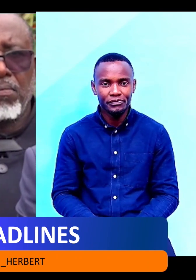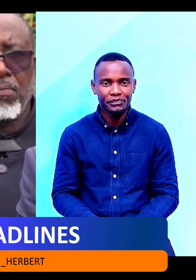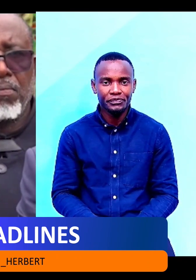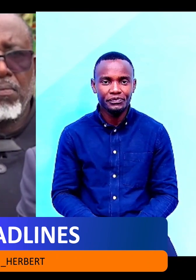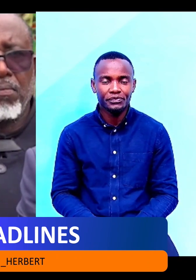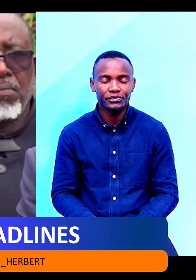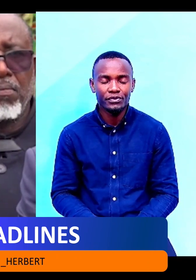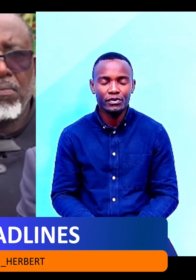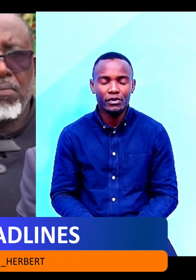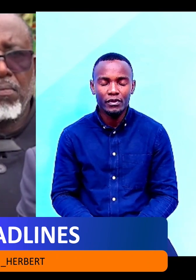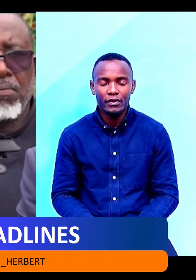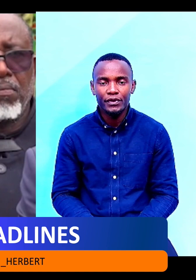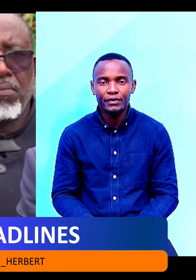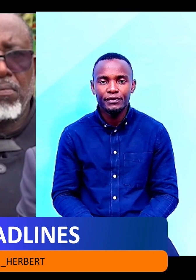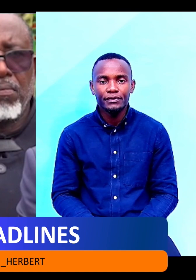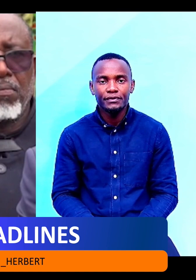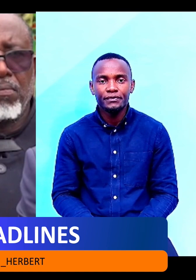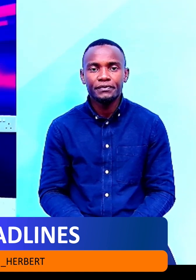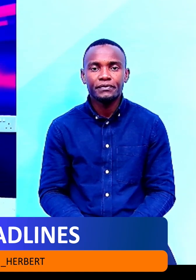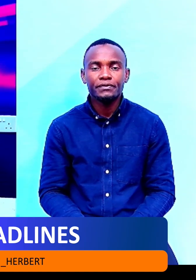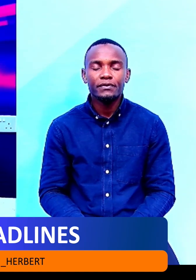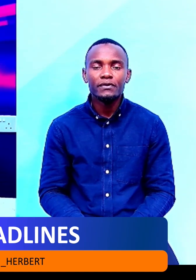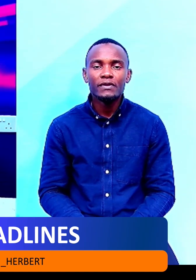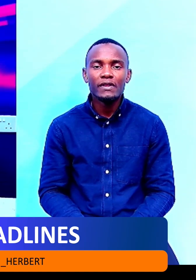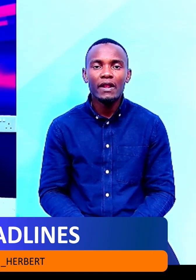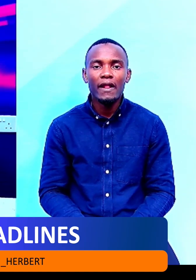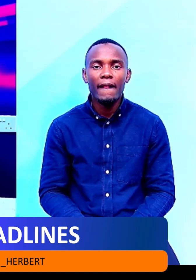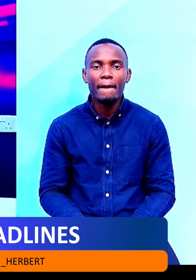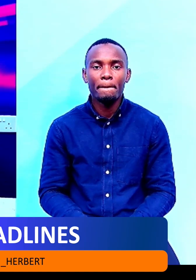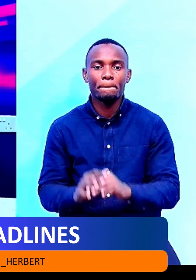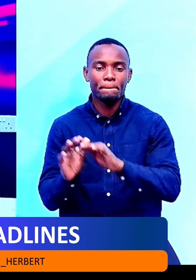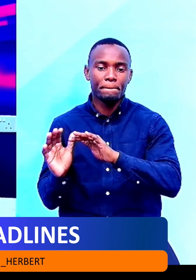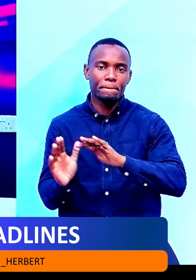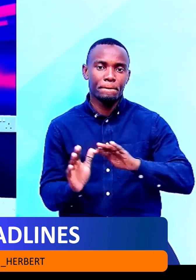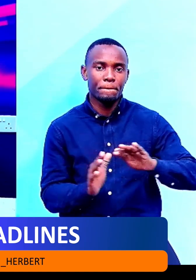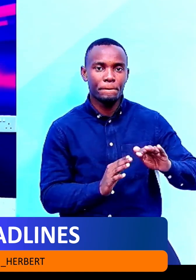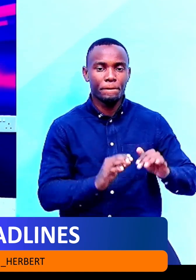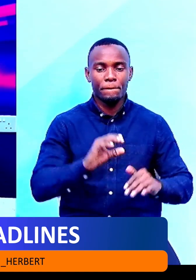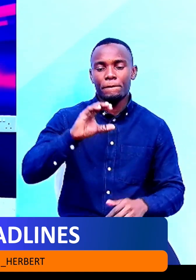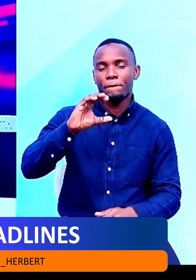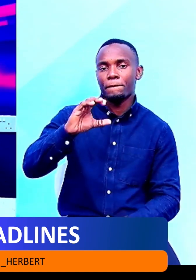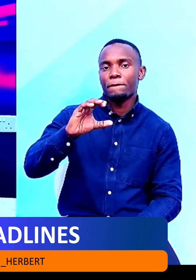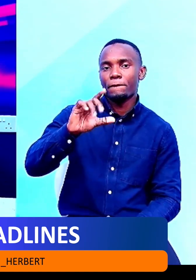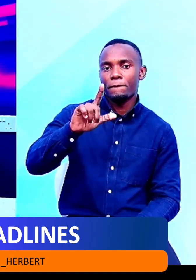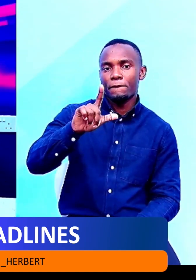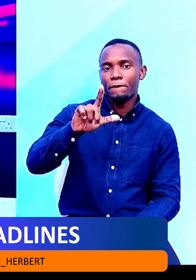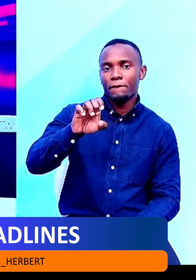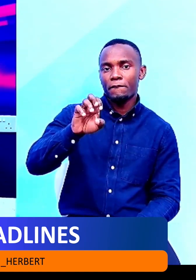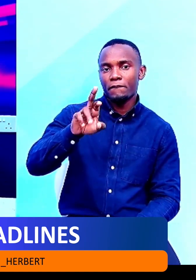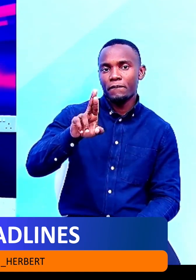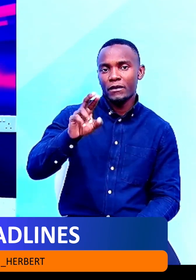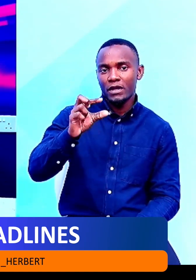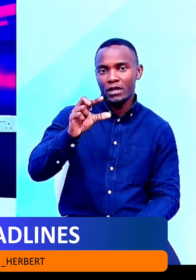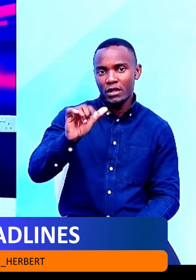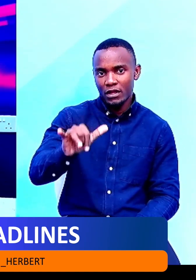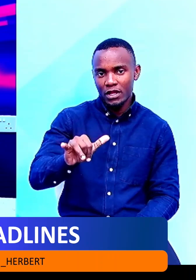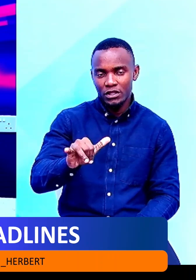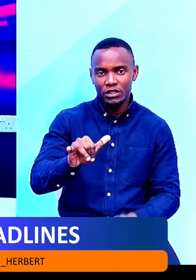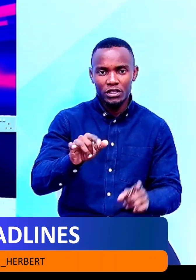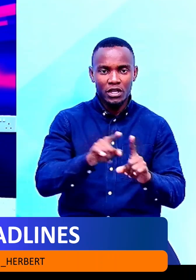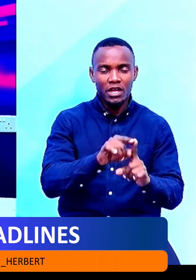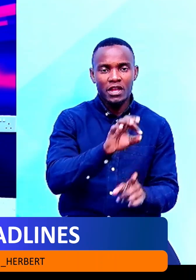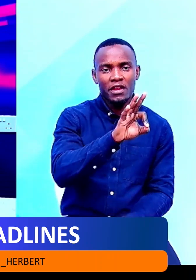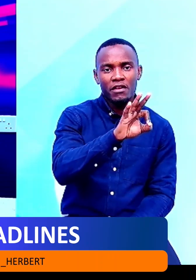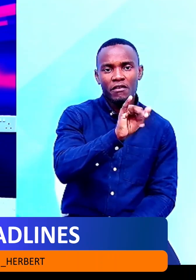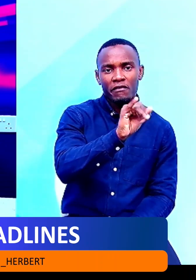That will not help. And away from that now to clergy condemns police, clergy and FIDA condemn